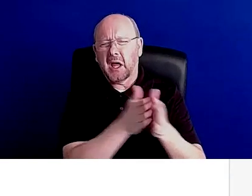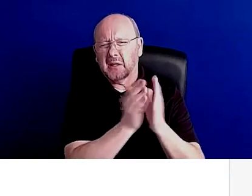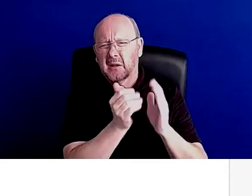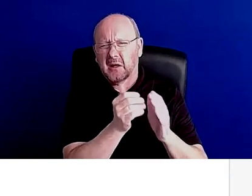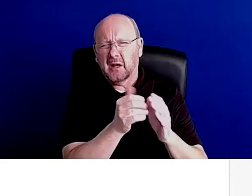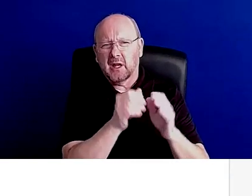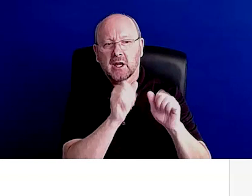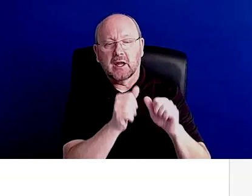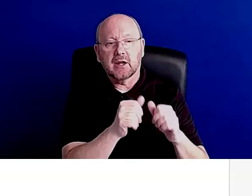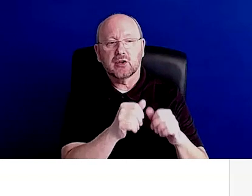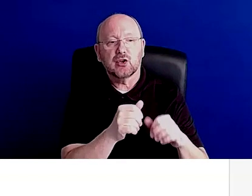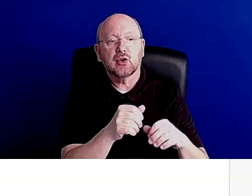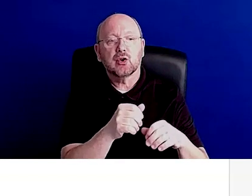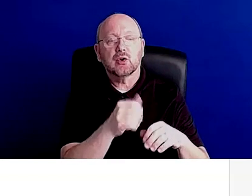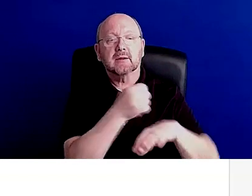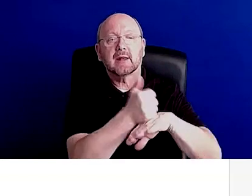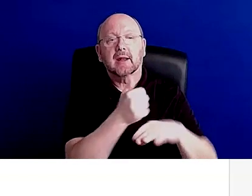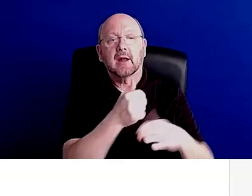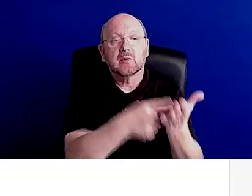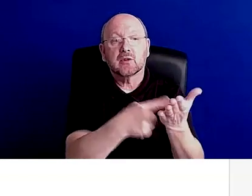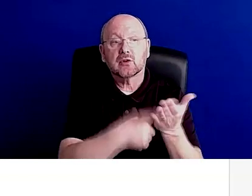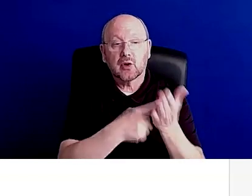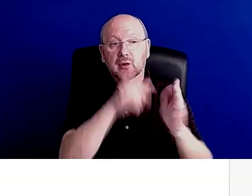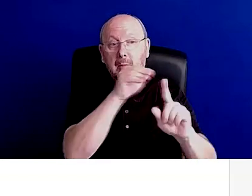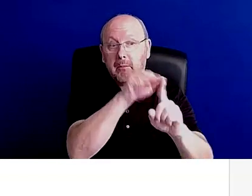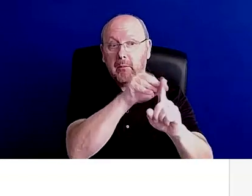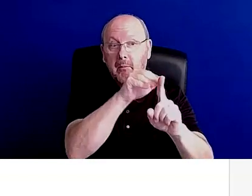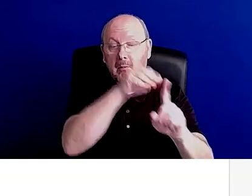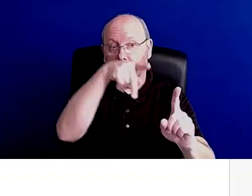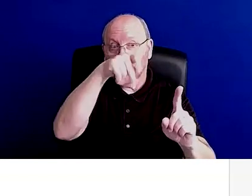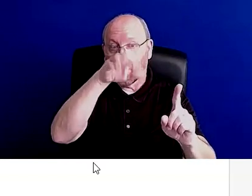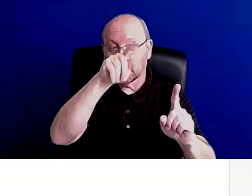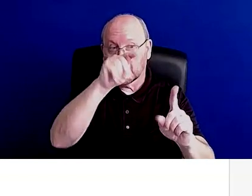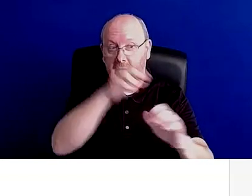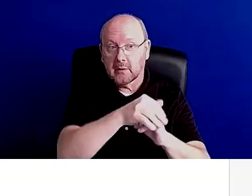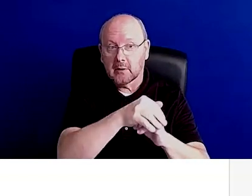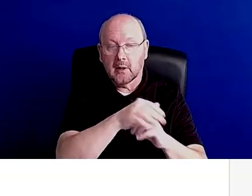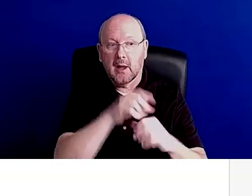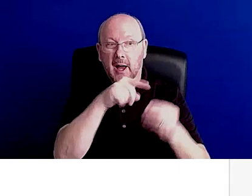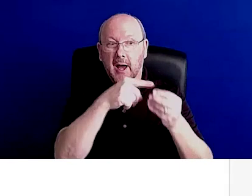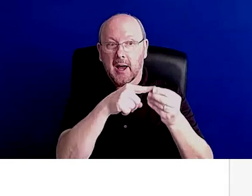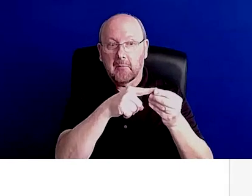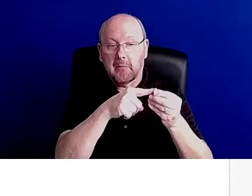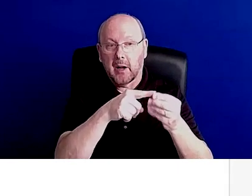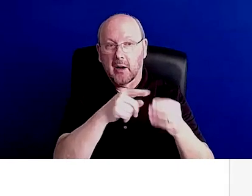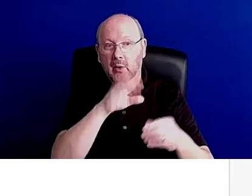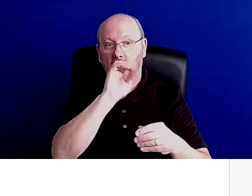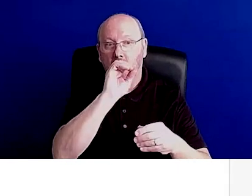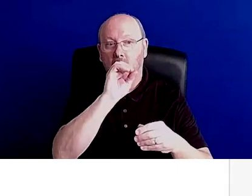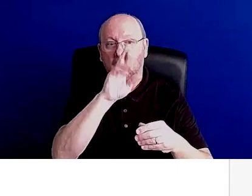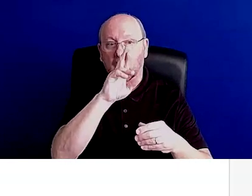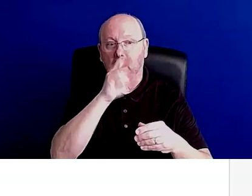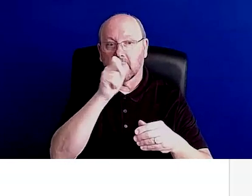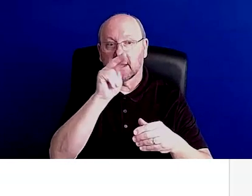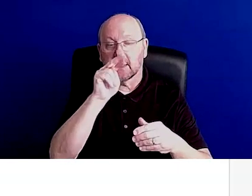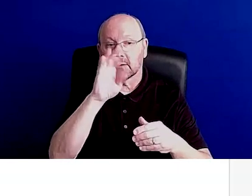discussion prompt from this course where students must choose a human pathogen and write basic information about the organism? And it